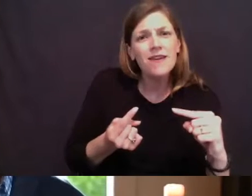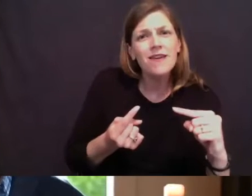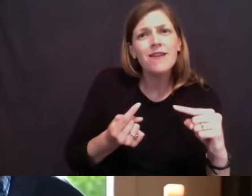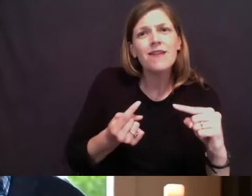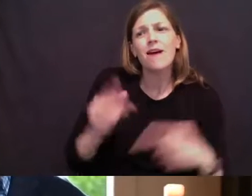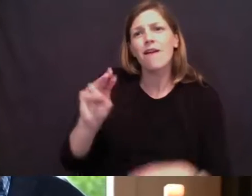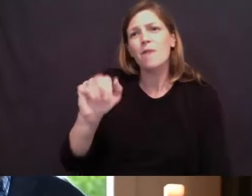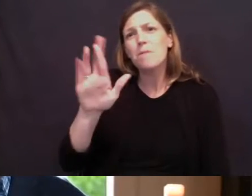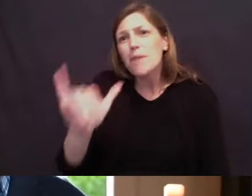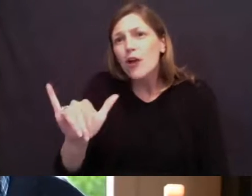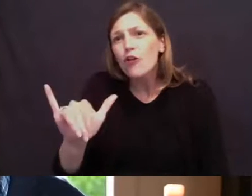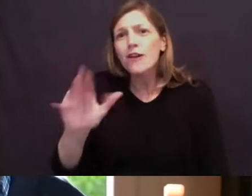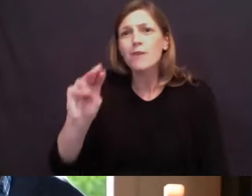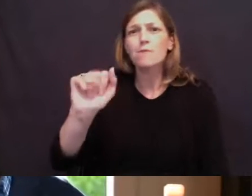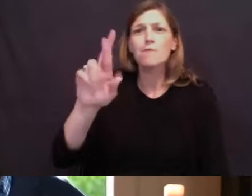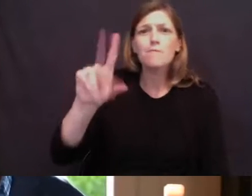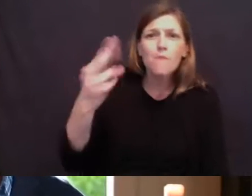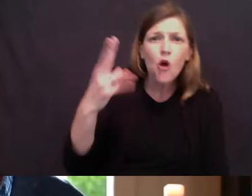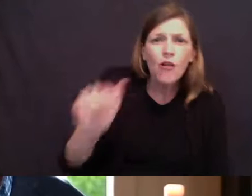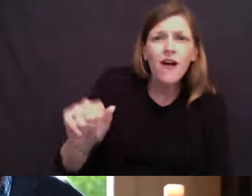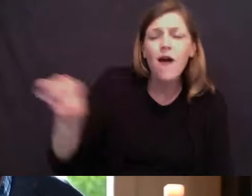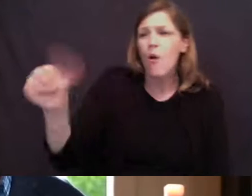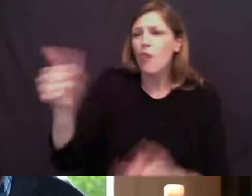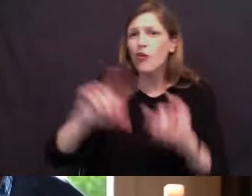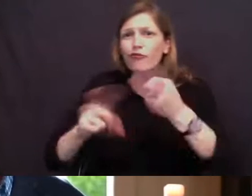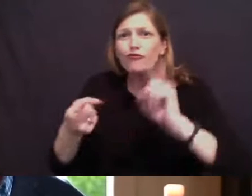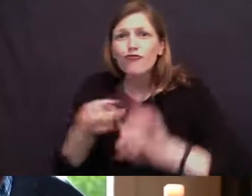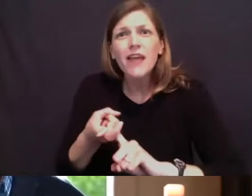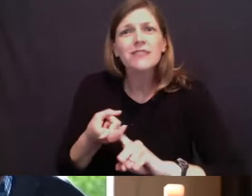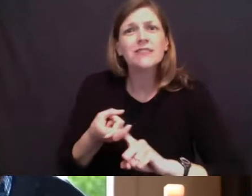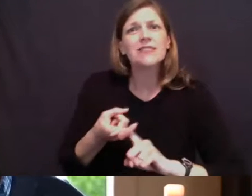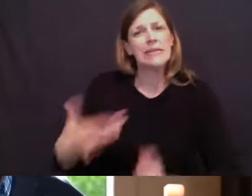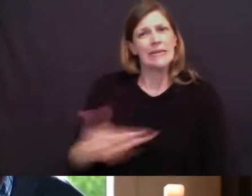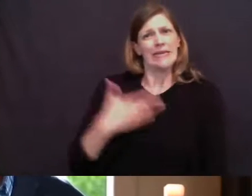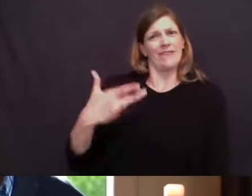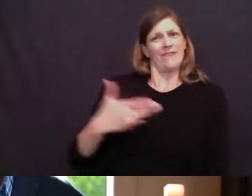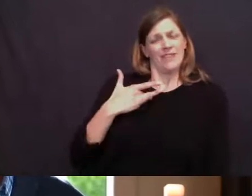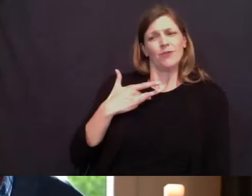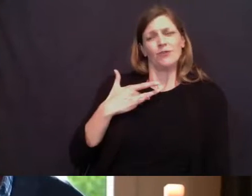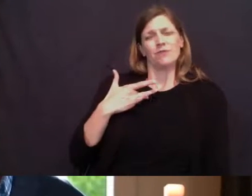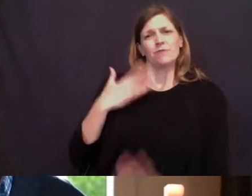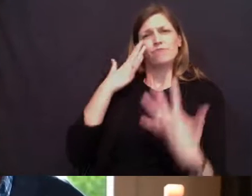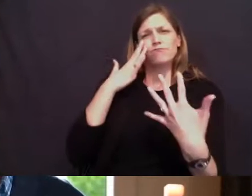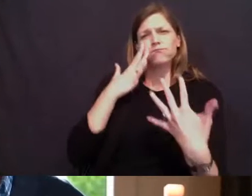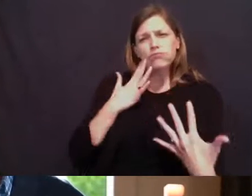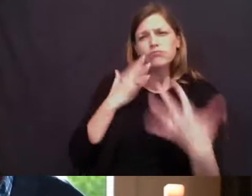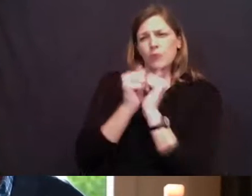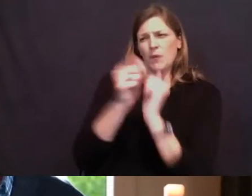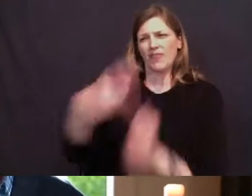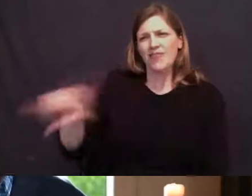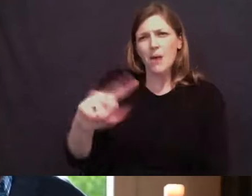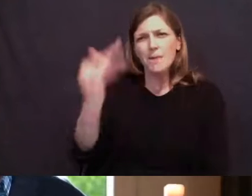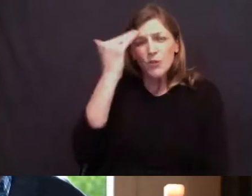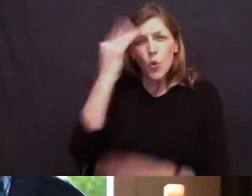Martha, the pain of other friends, fellow Jews. He feels it, and he's weeping with them. He knows his world is